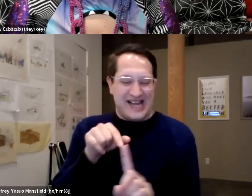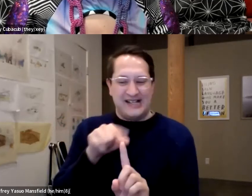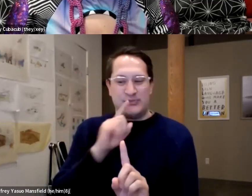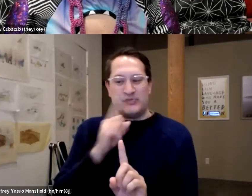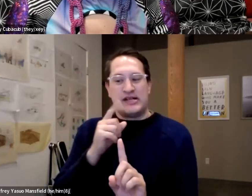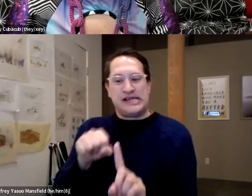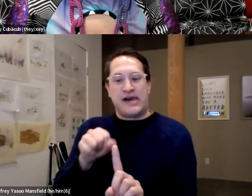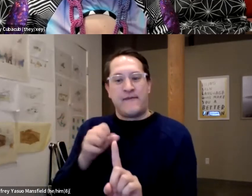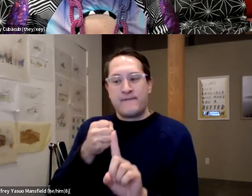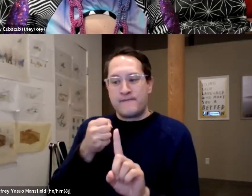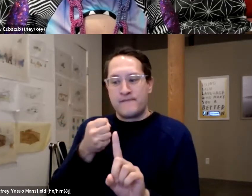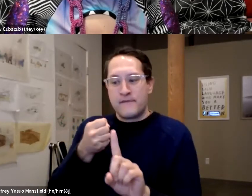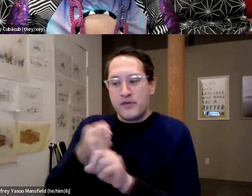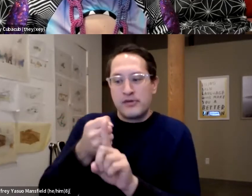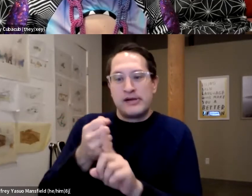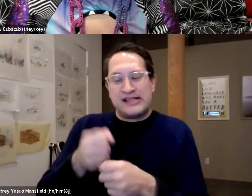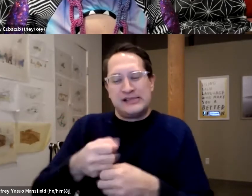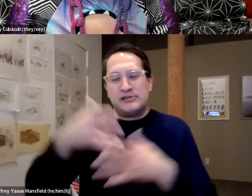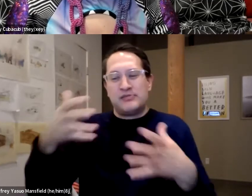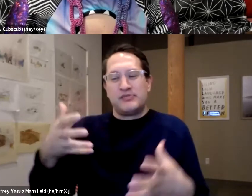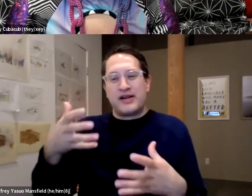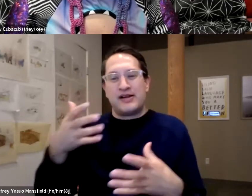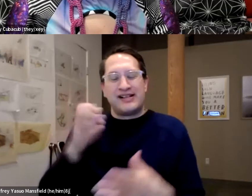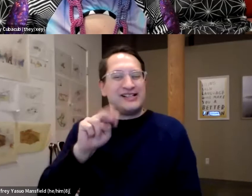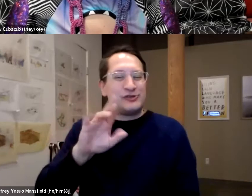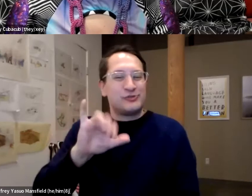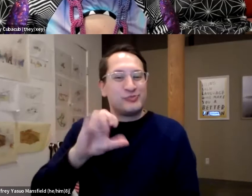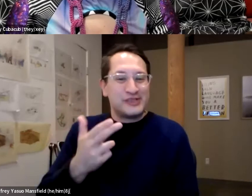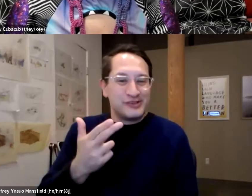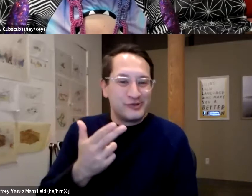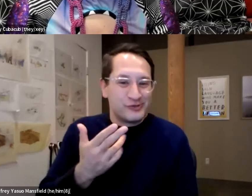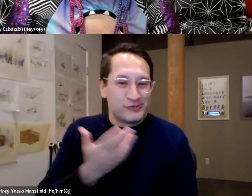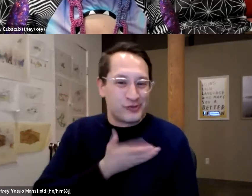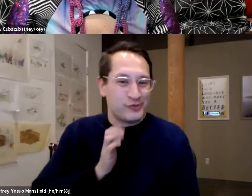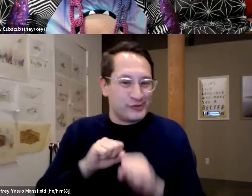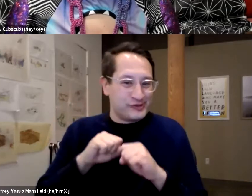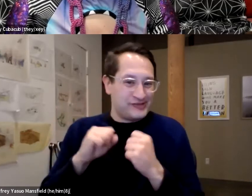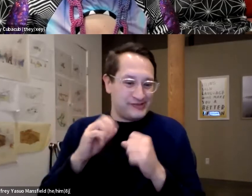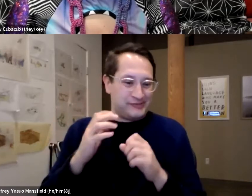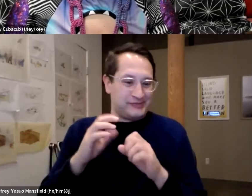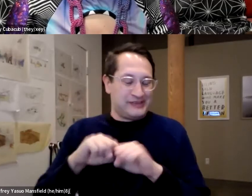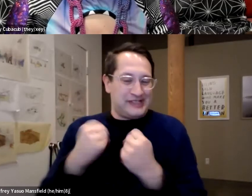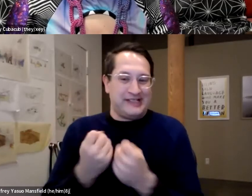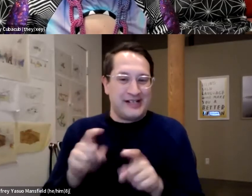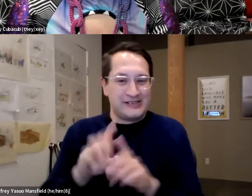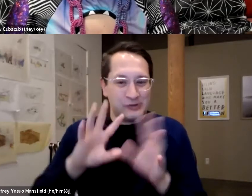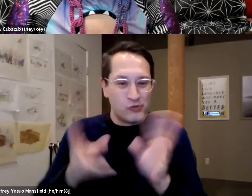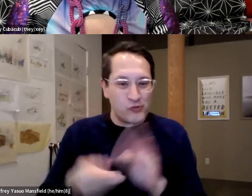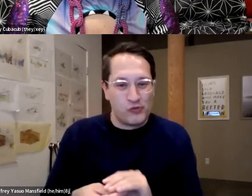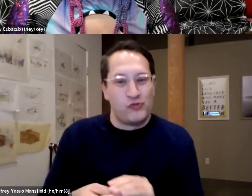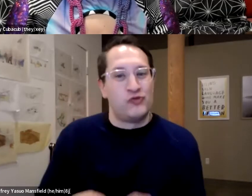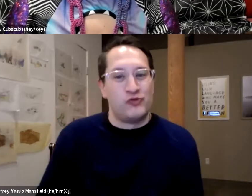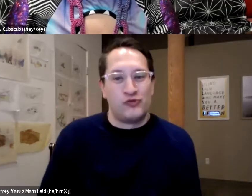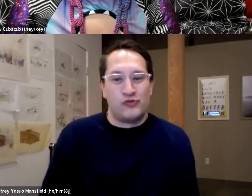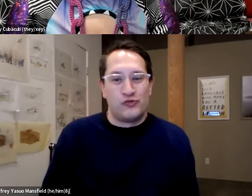new way of connecting that can impact and expand and enrich our